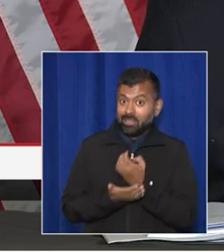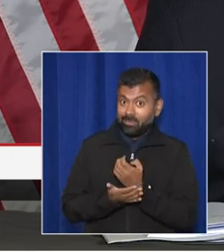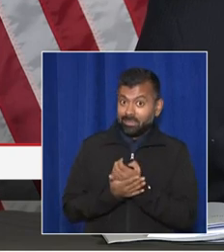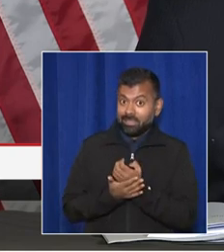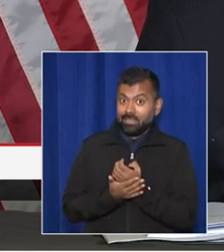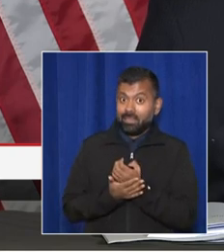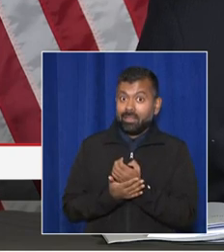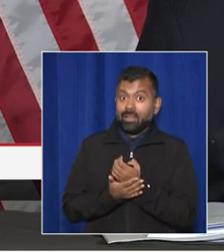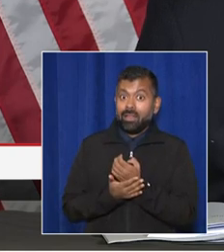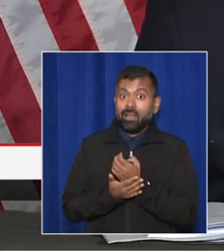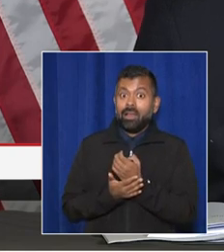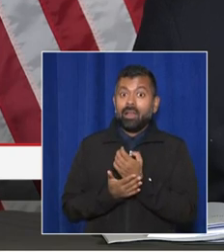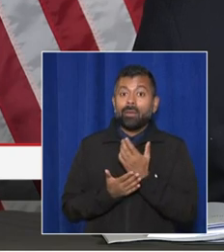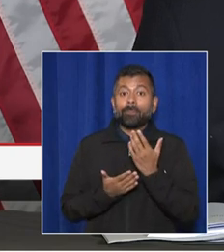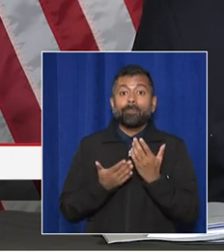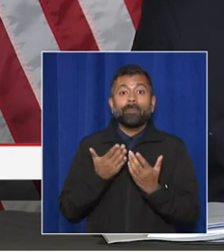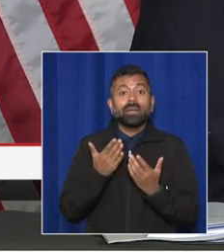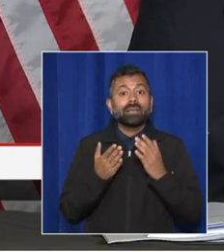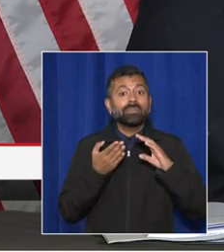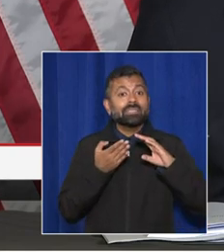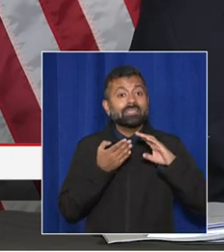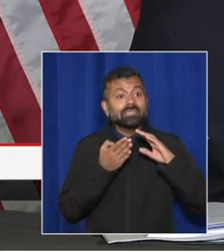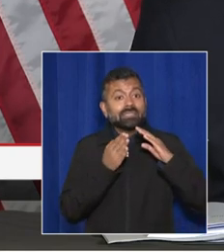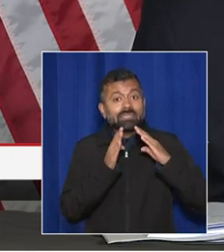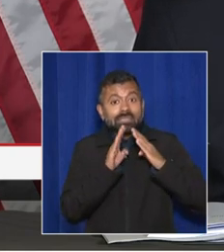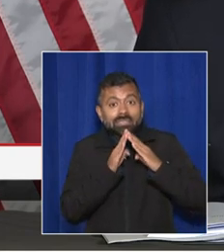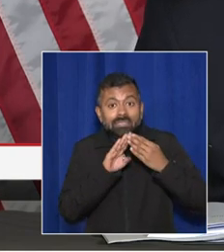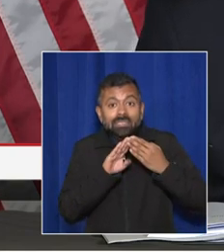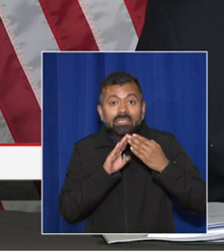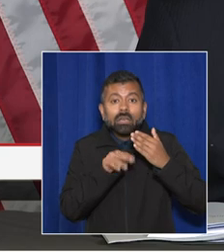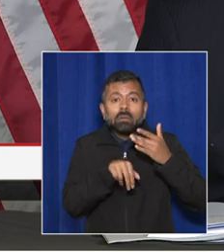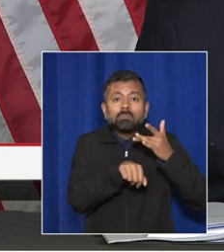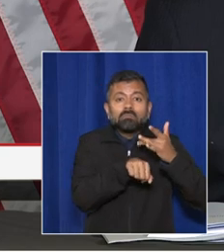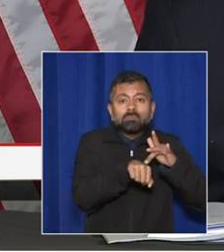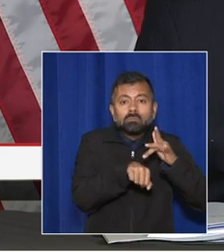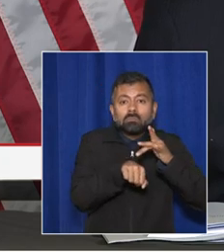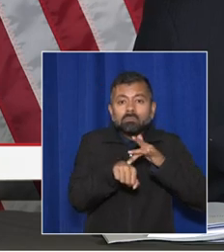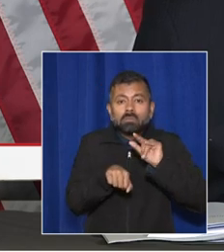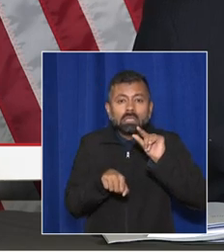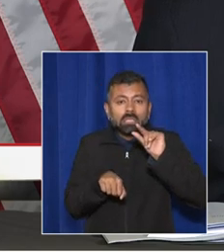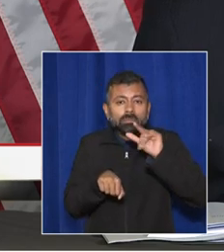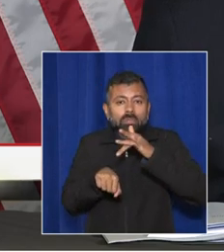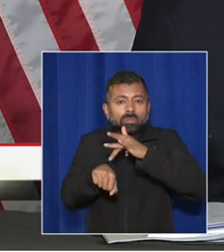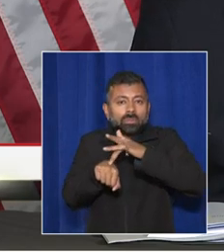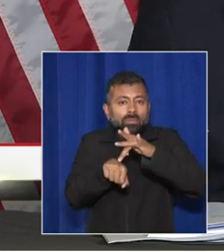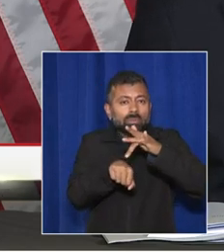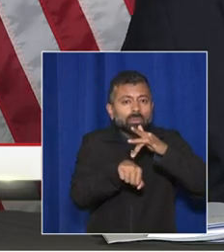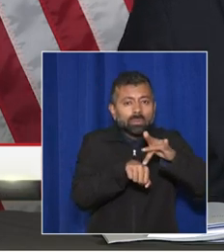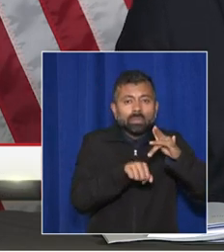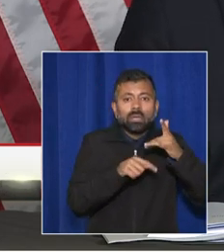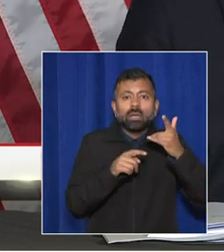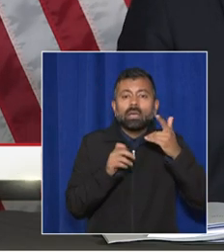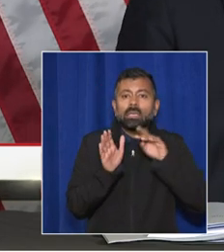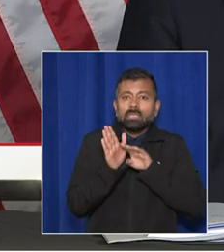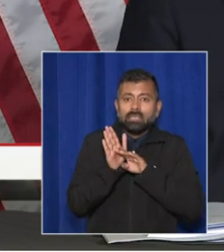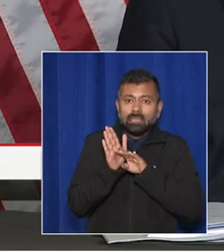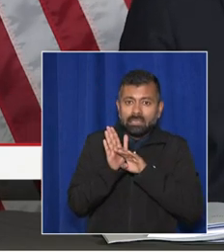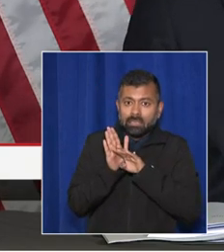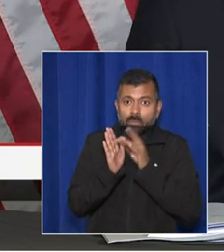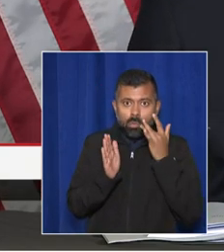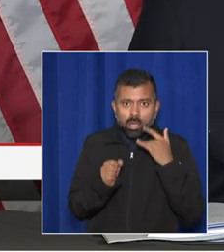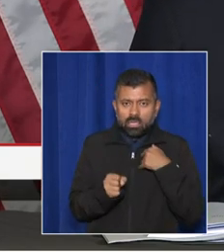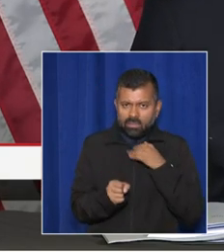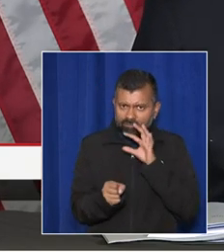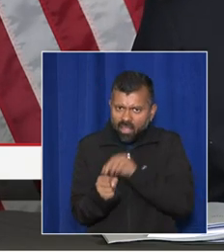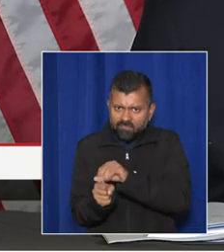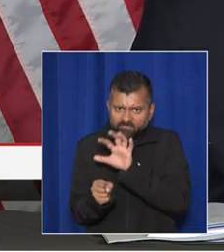our downtown, but our trends were headed in the right direction because of our interventions. Now we go